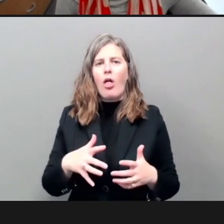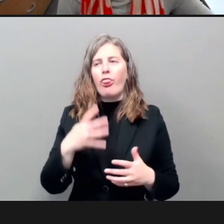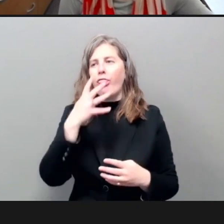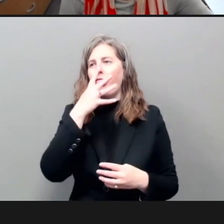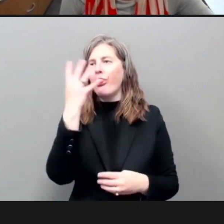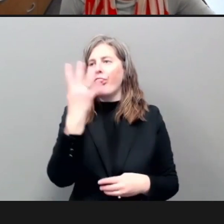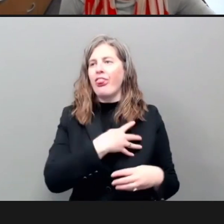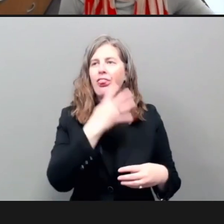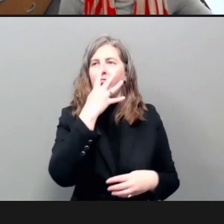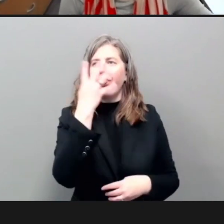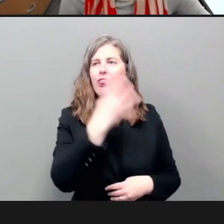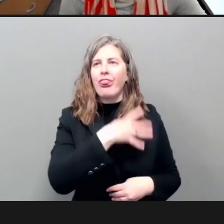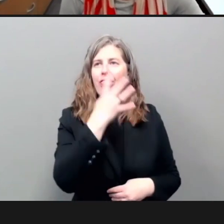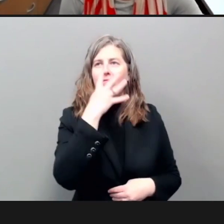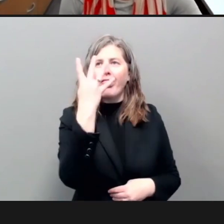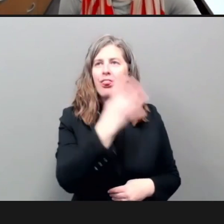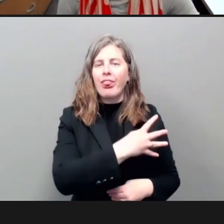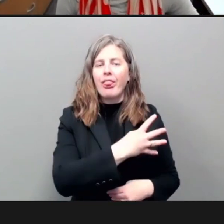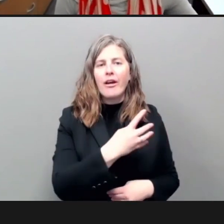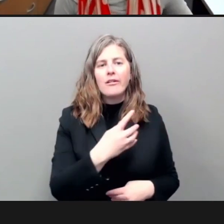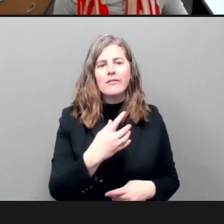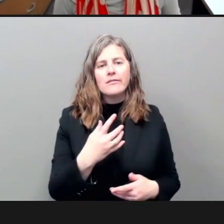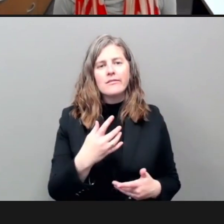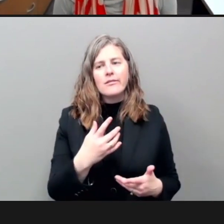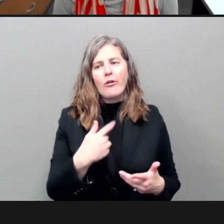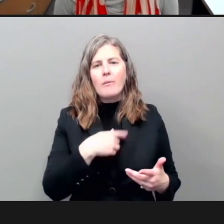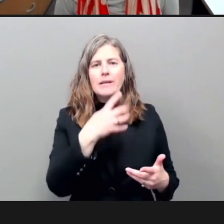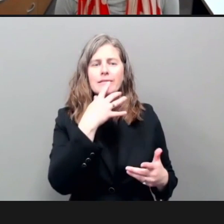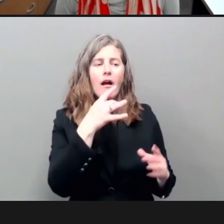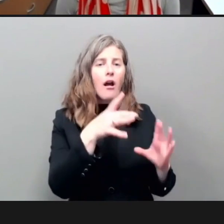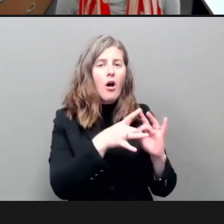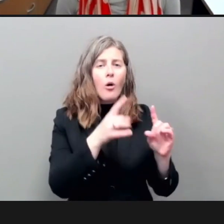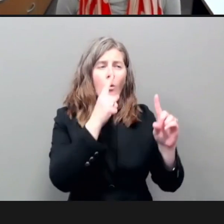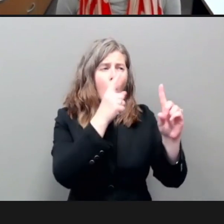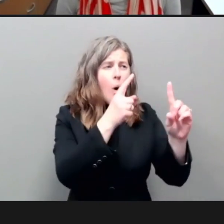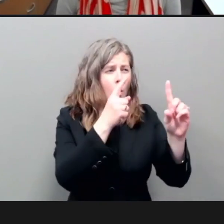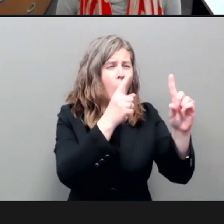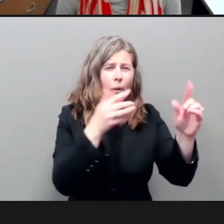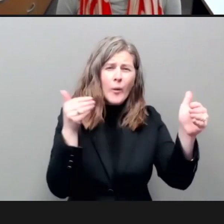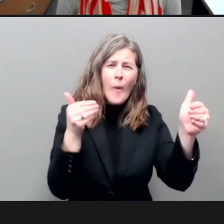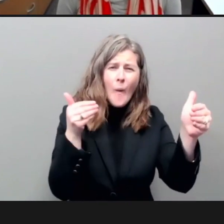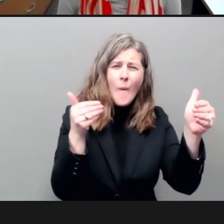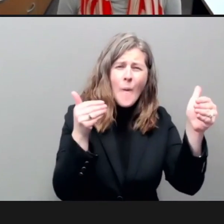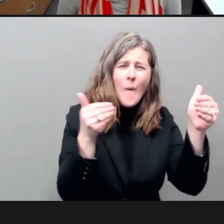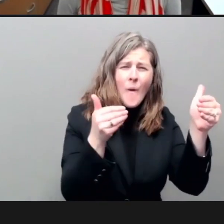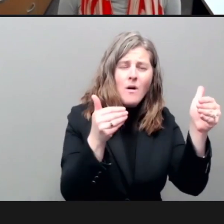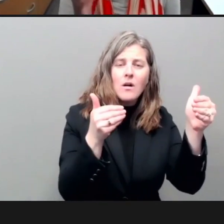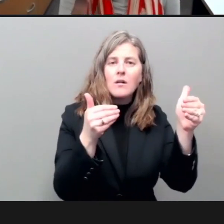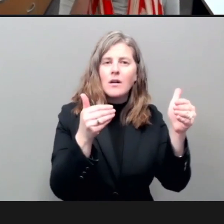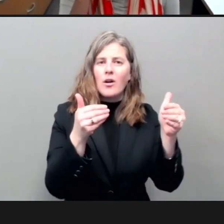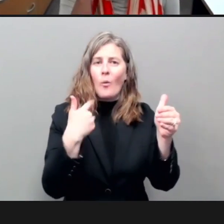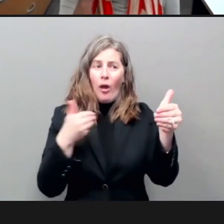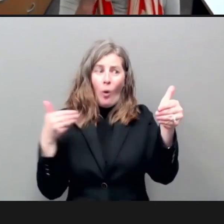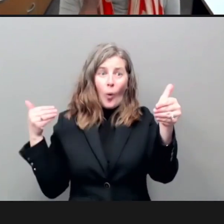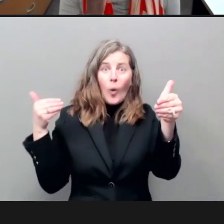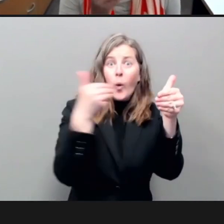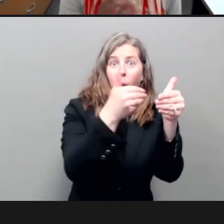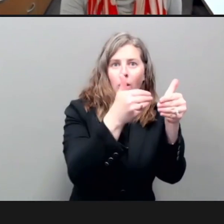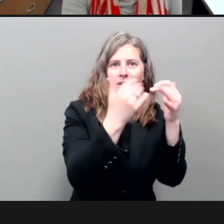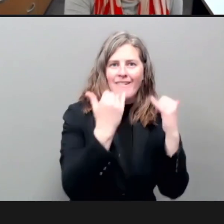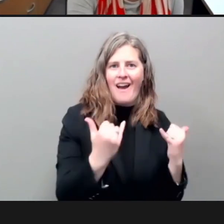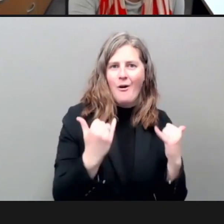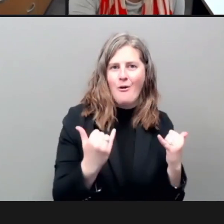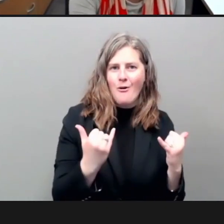on, we've been saying light at the end of the tunnel, we're getting there, we are basically there. We